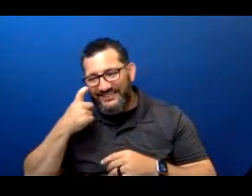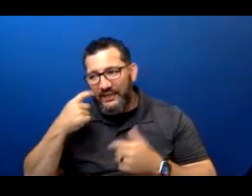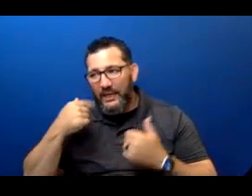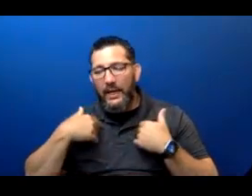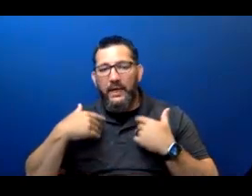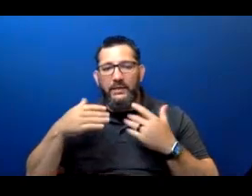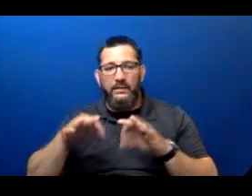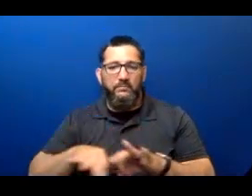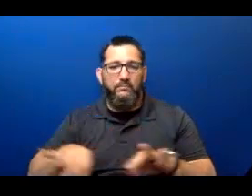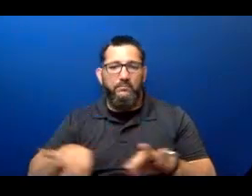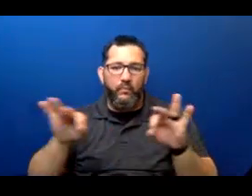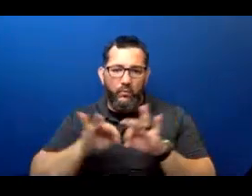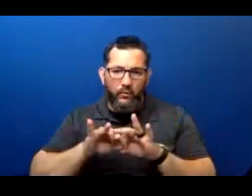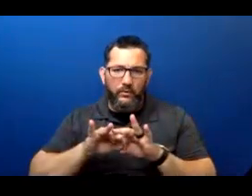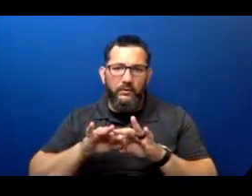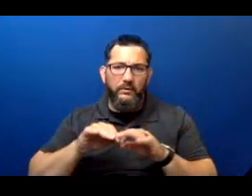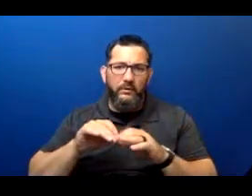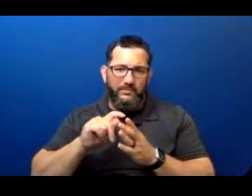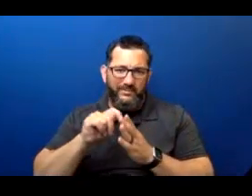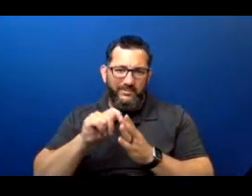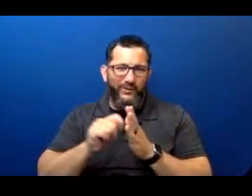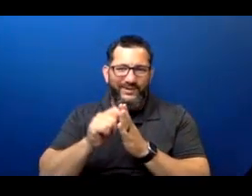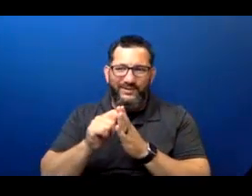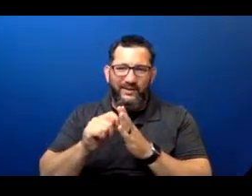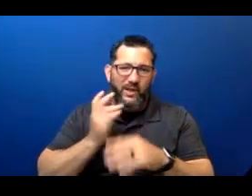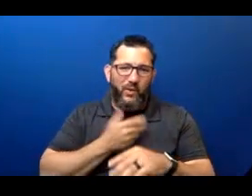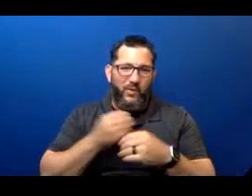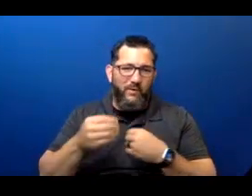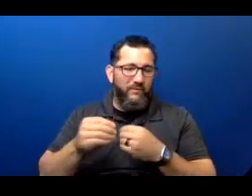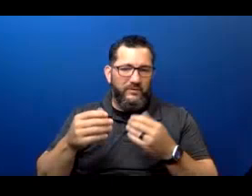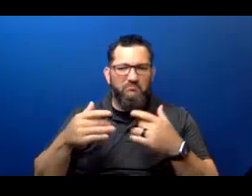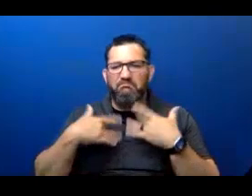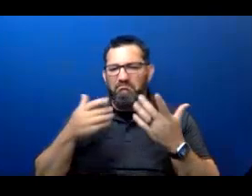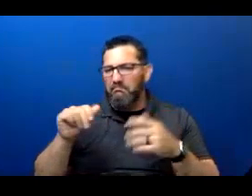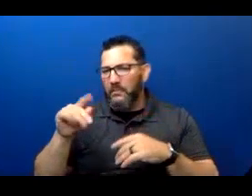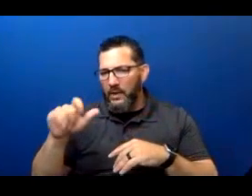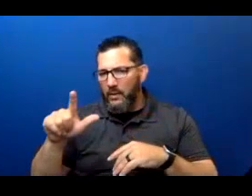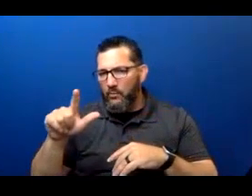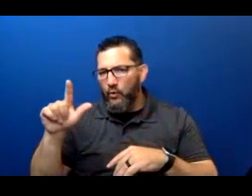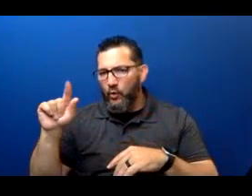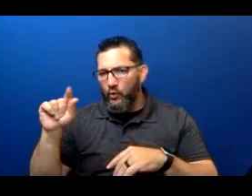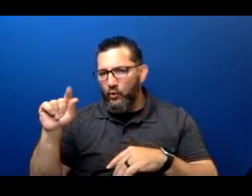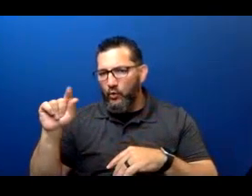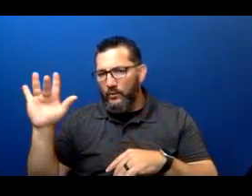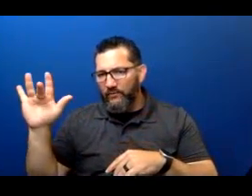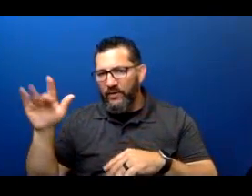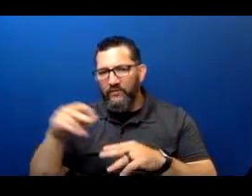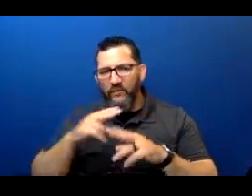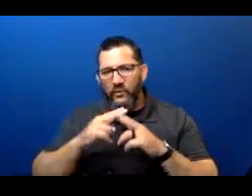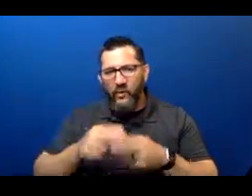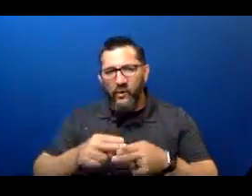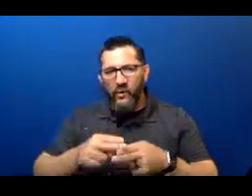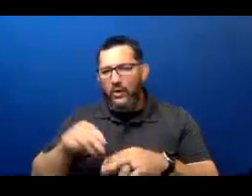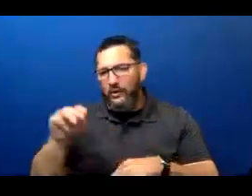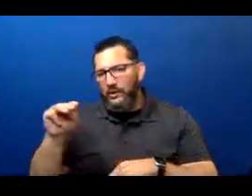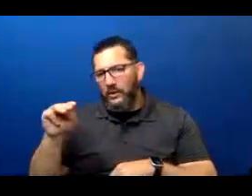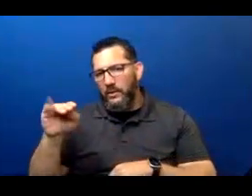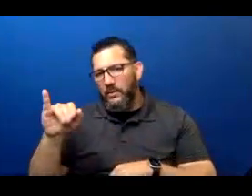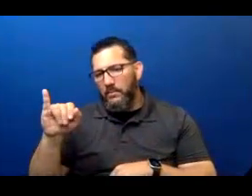important period for our office, and that was April of 2025, which is affectionately known as Minority Health